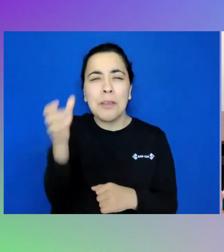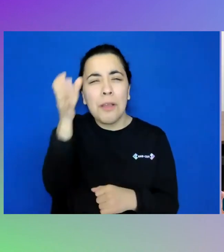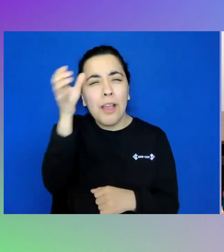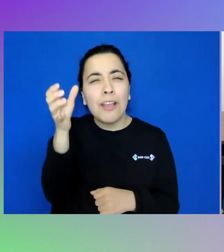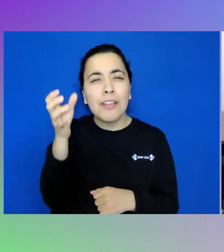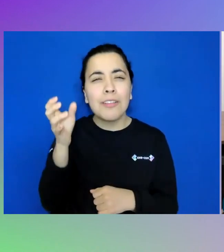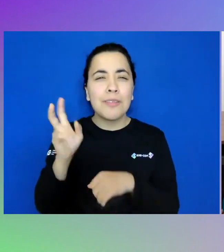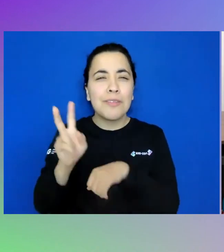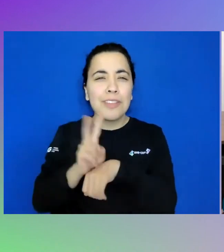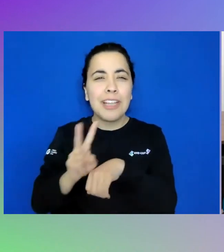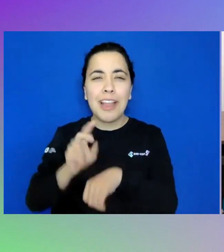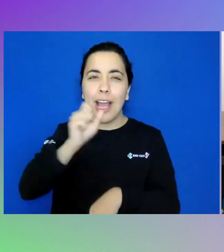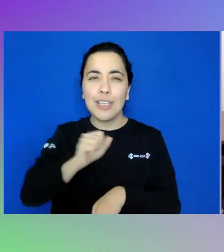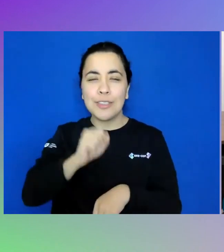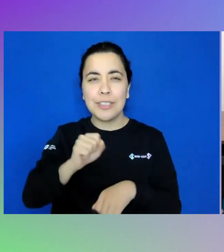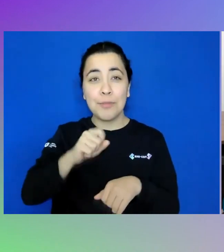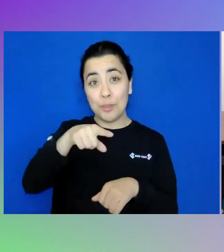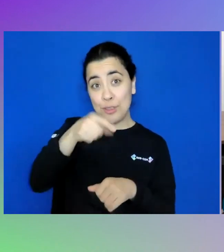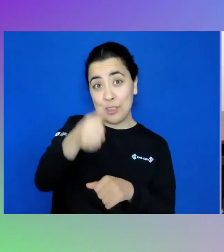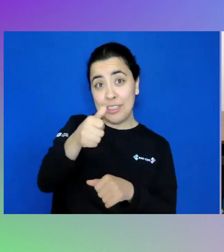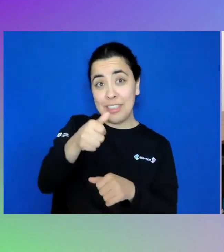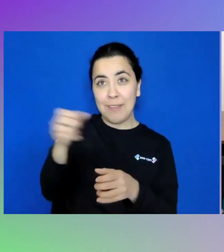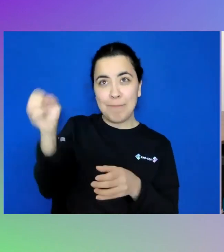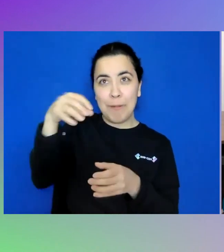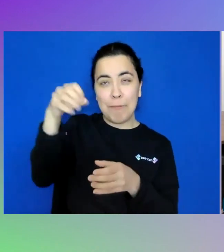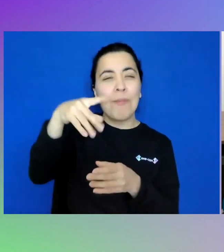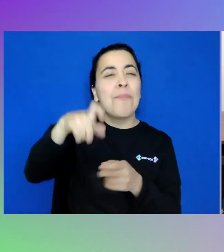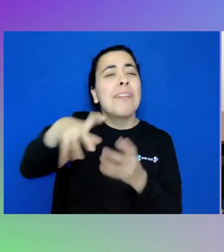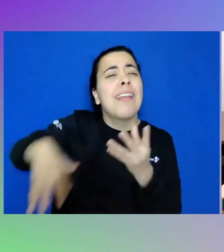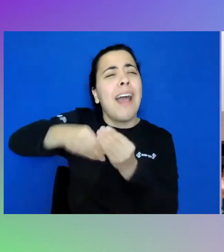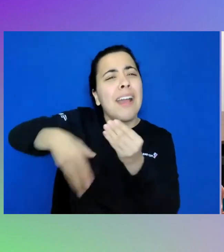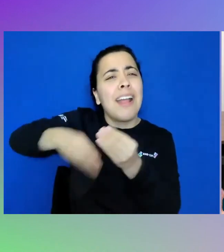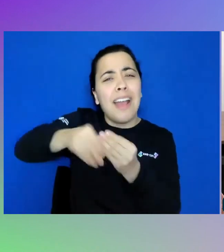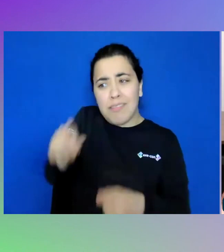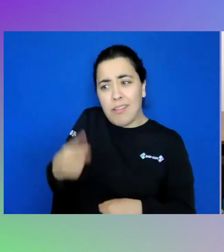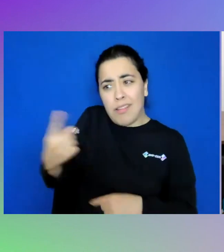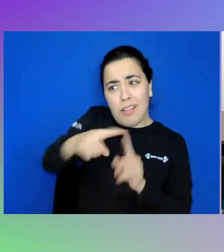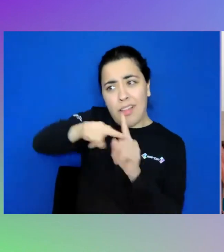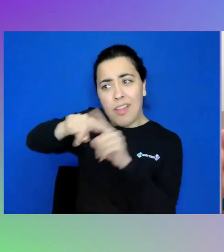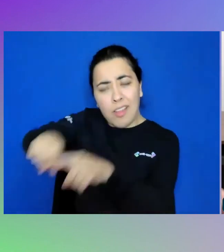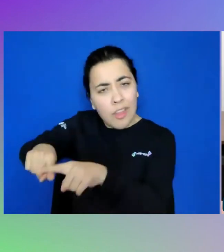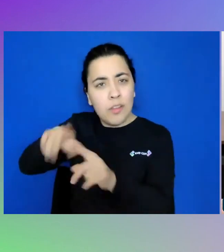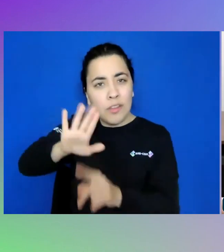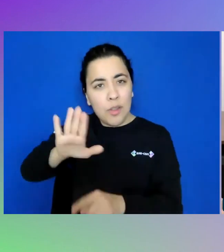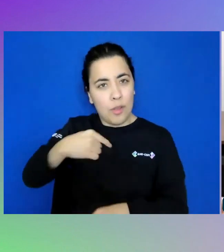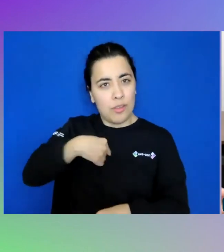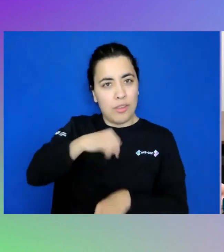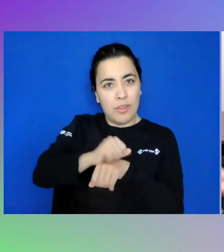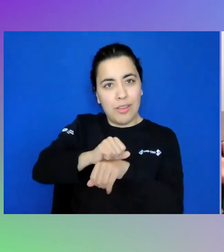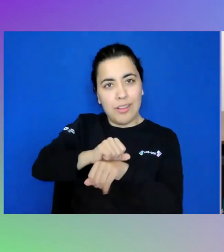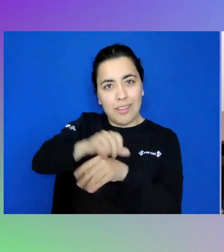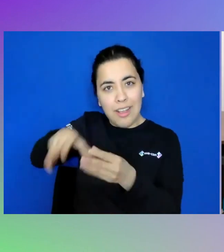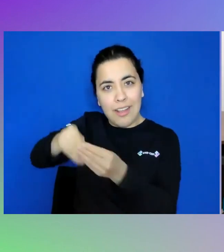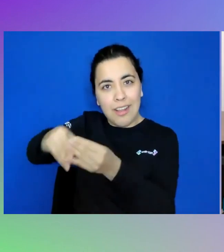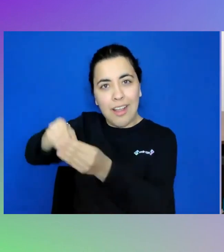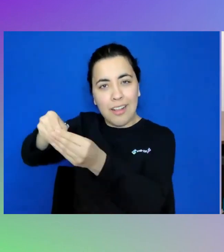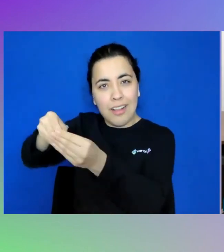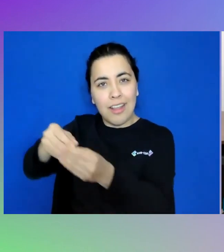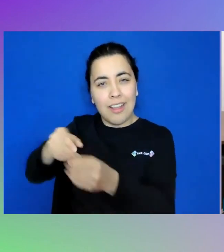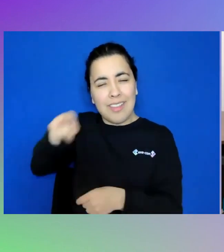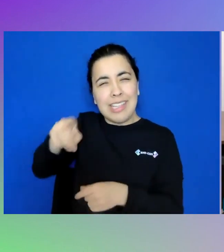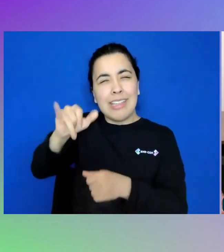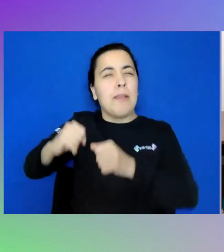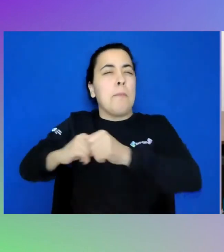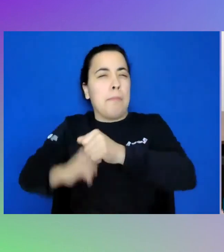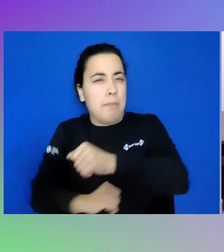to add toppings onto it. It's your base. Custom components get built on top of it or using your design system